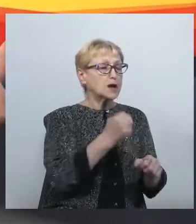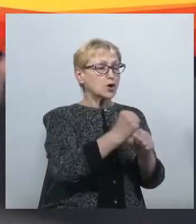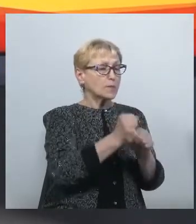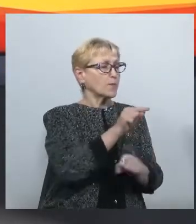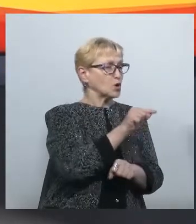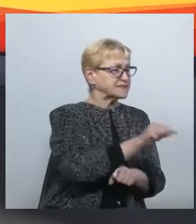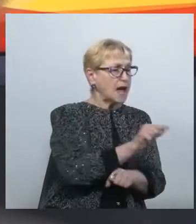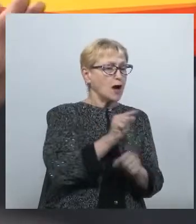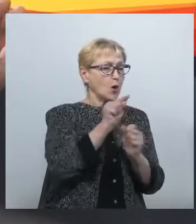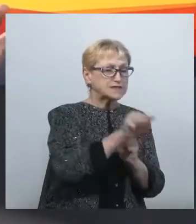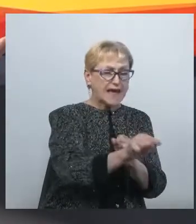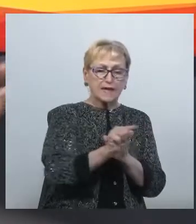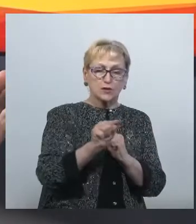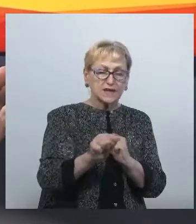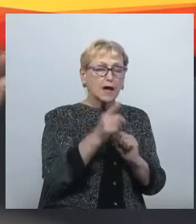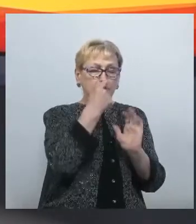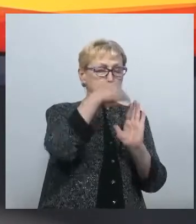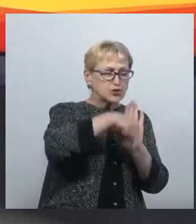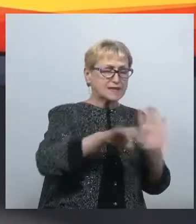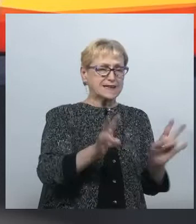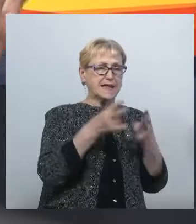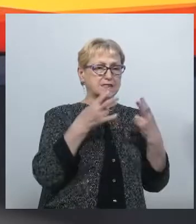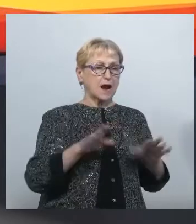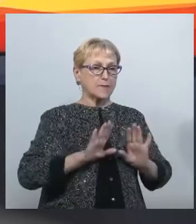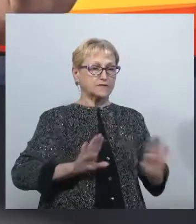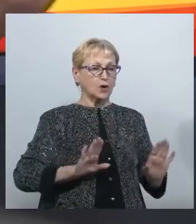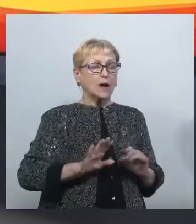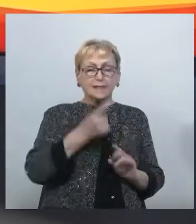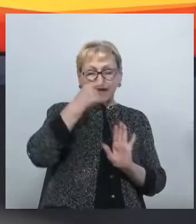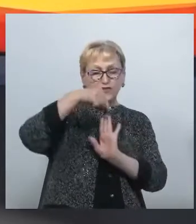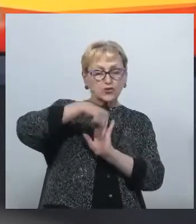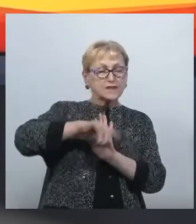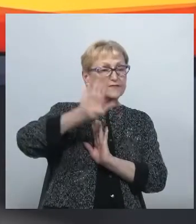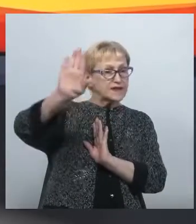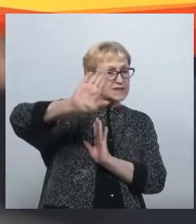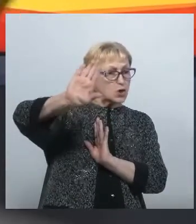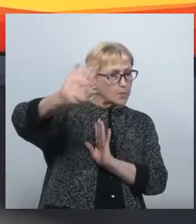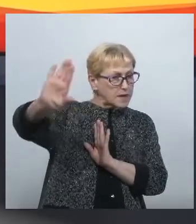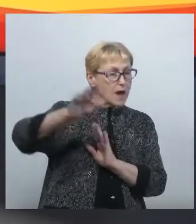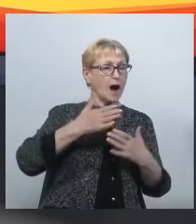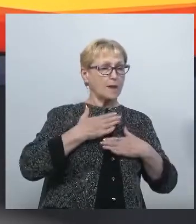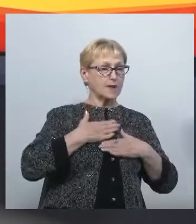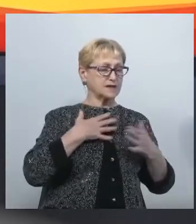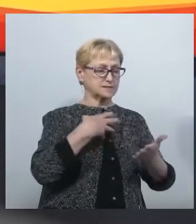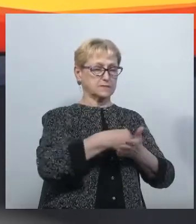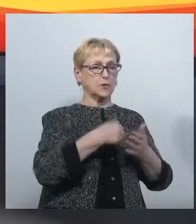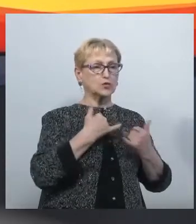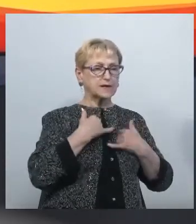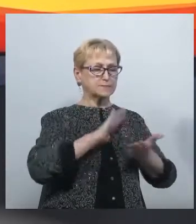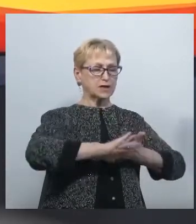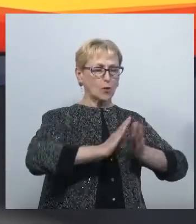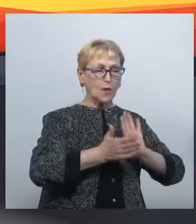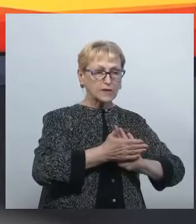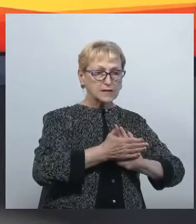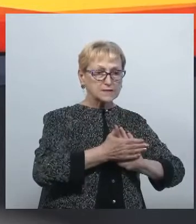this, we won't do that, and we won't do that. And we will not intervene. So, and the state, you are on your own, and this is